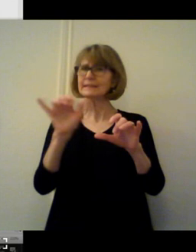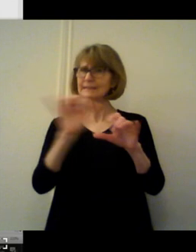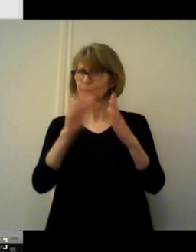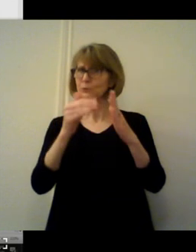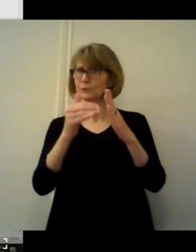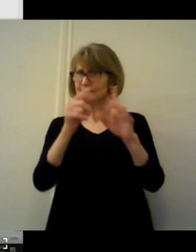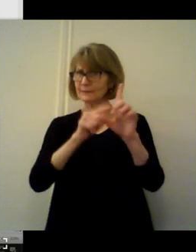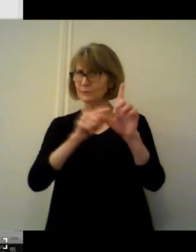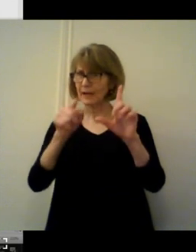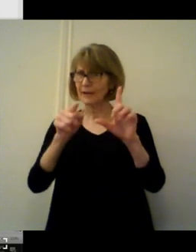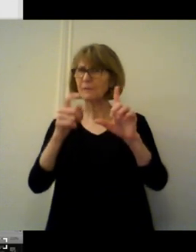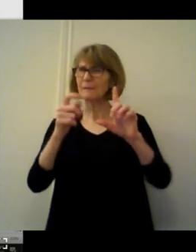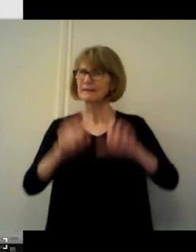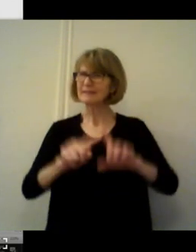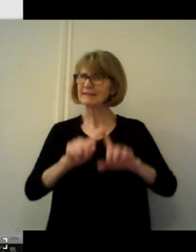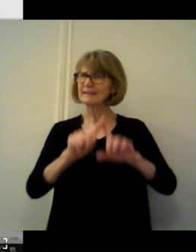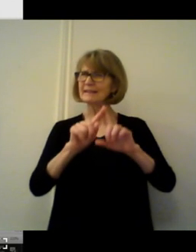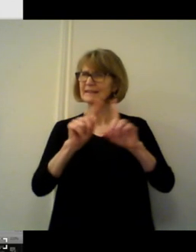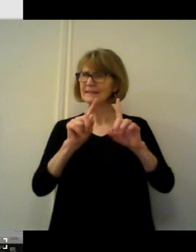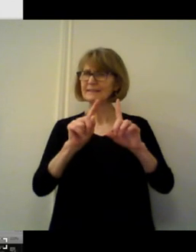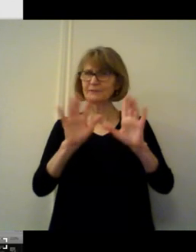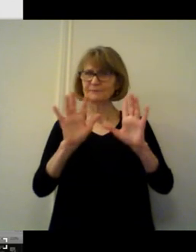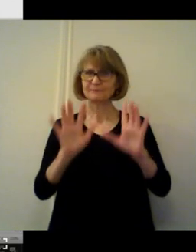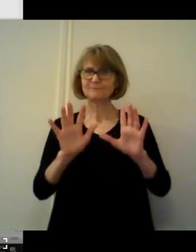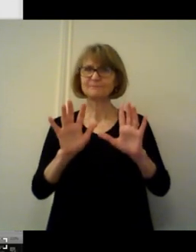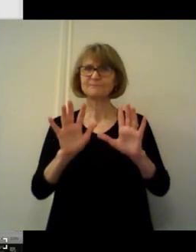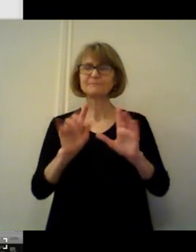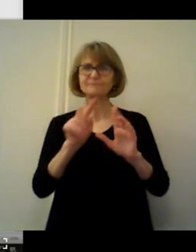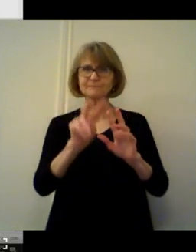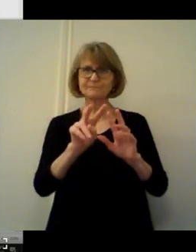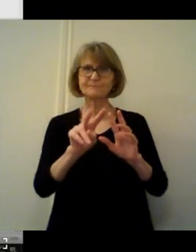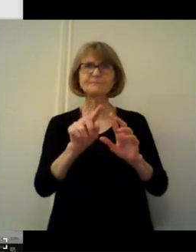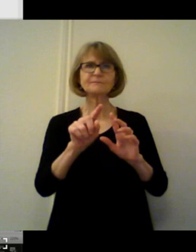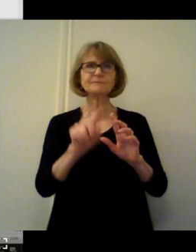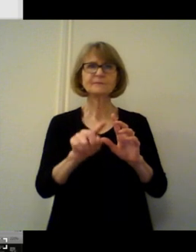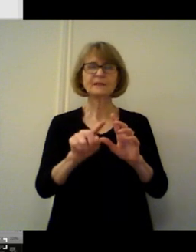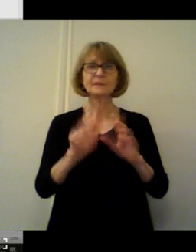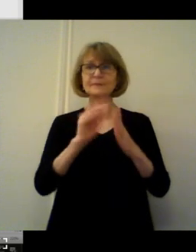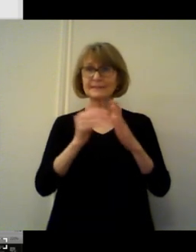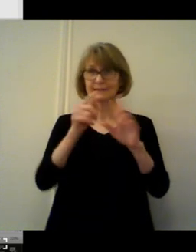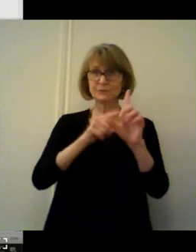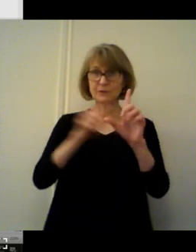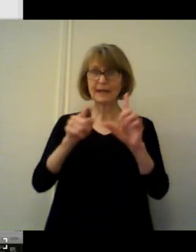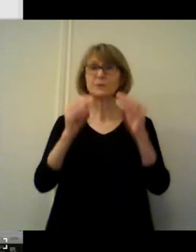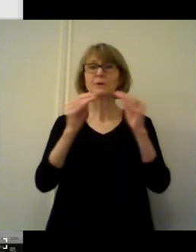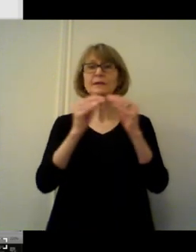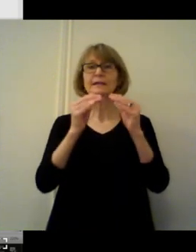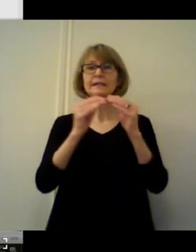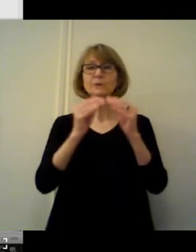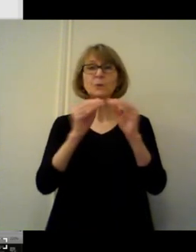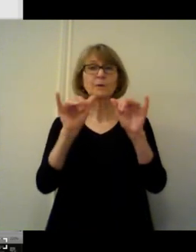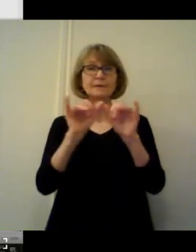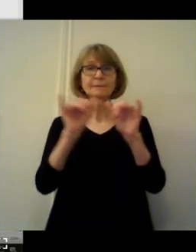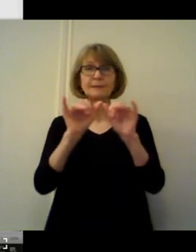angles, just a slightly different. Okay, so let's take a look. It says that the central angle equals the measure of the intercepted